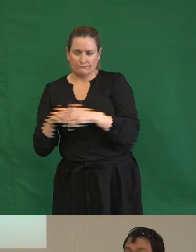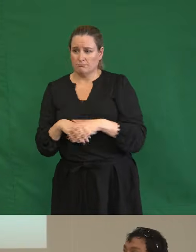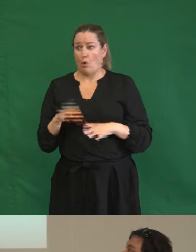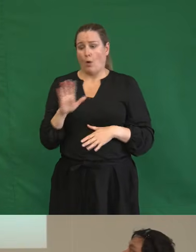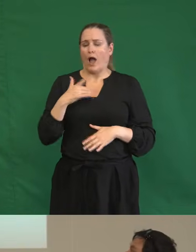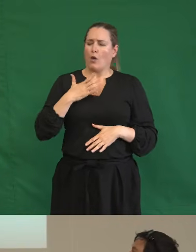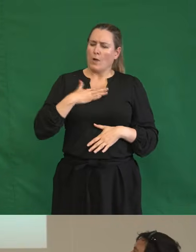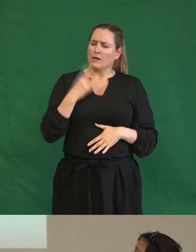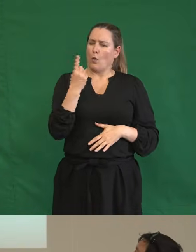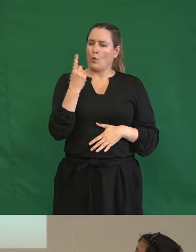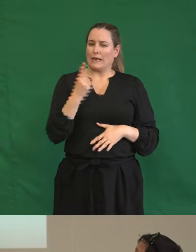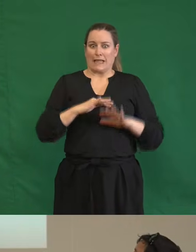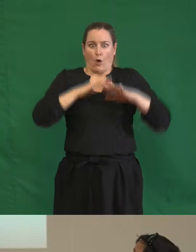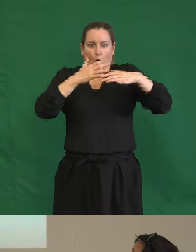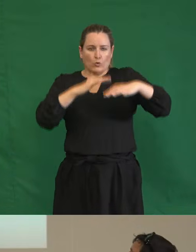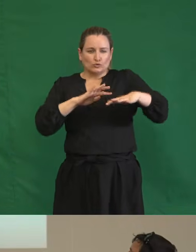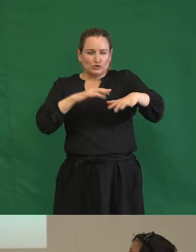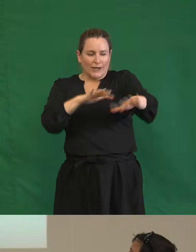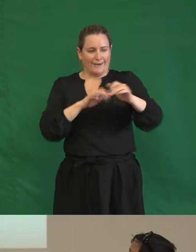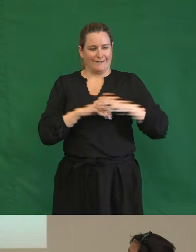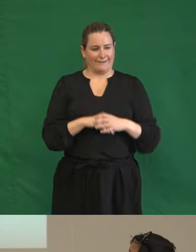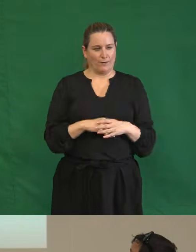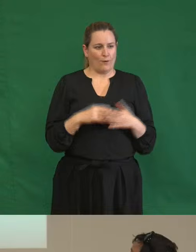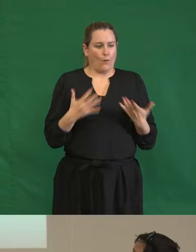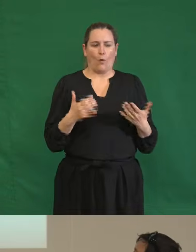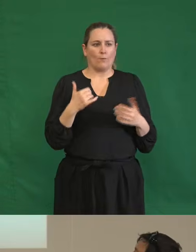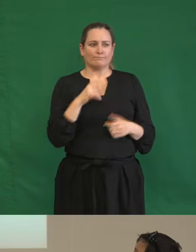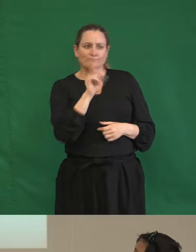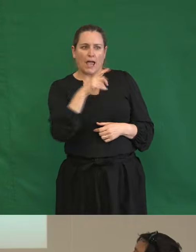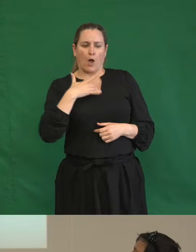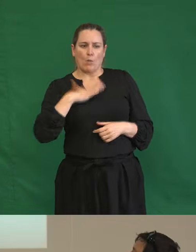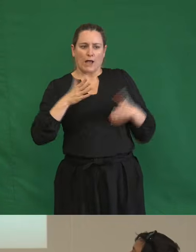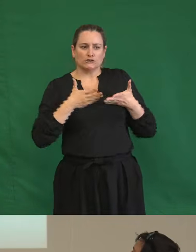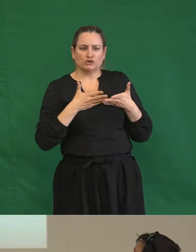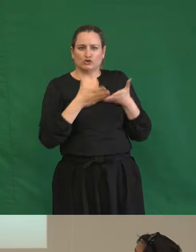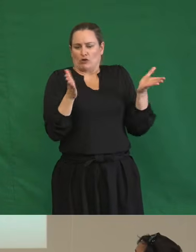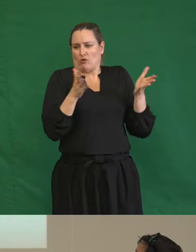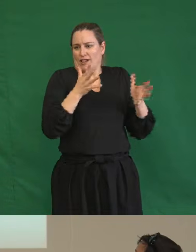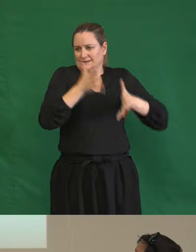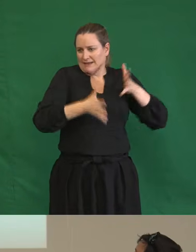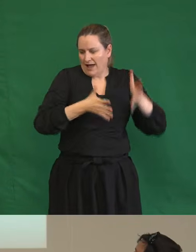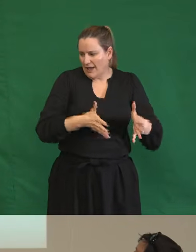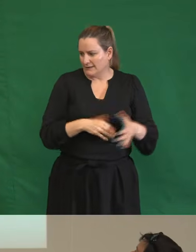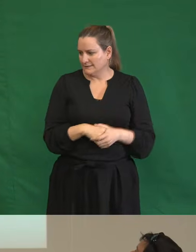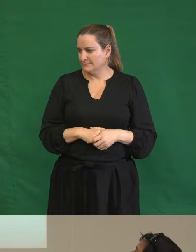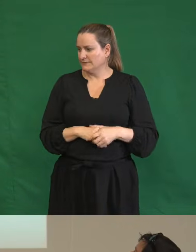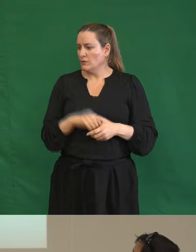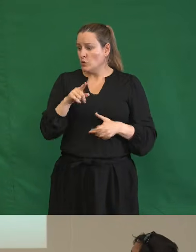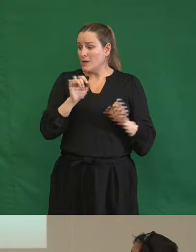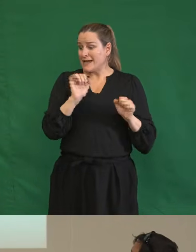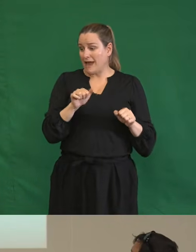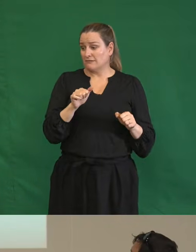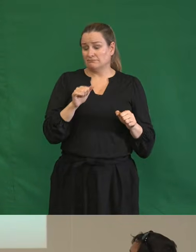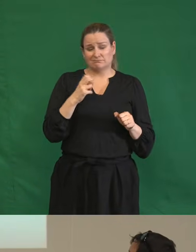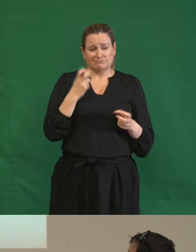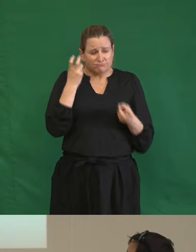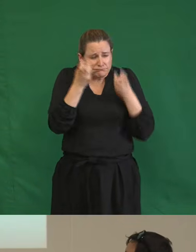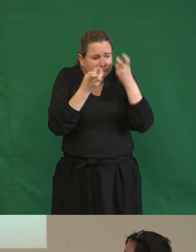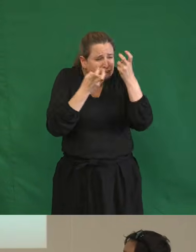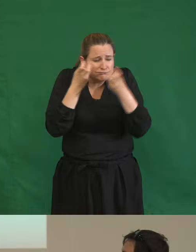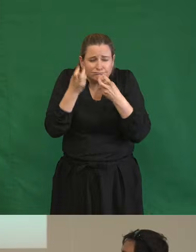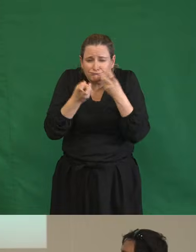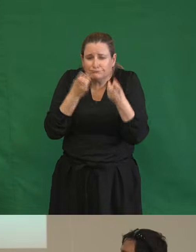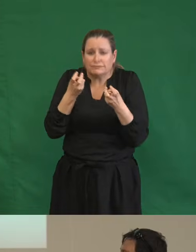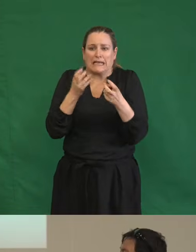general signs, and then you can also type in a search for the particular sign. There's some